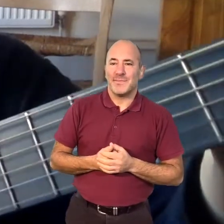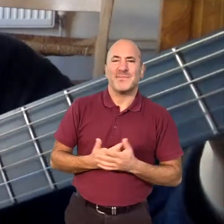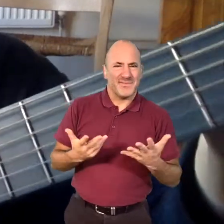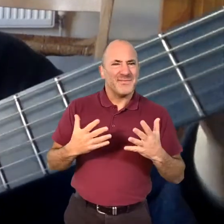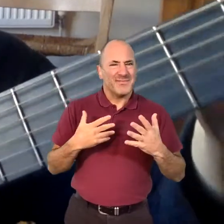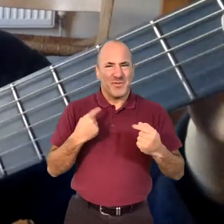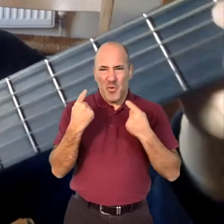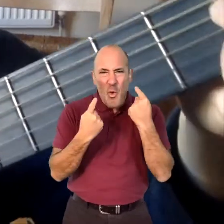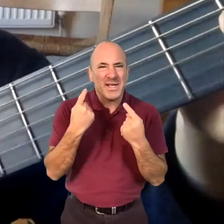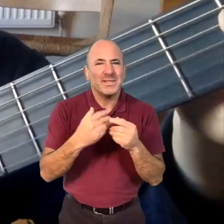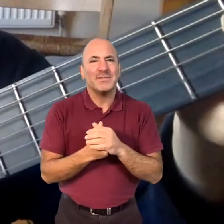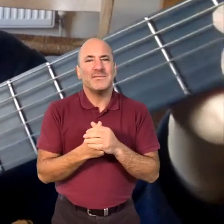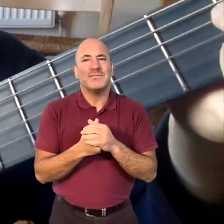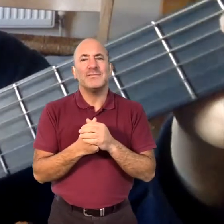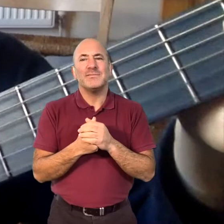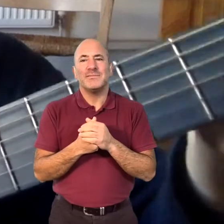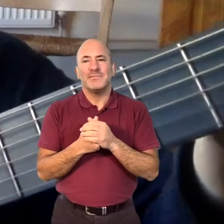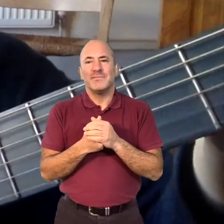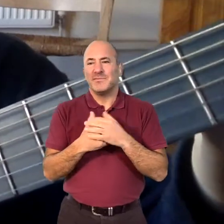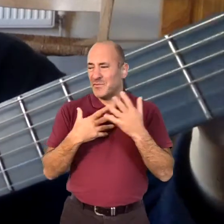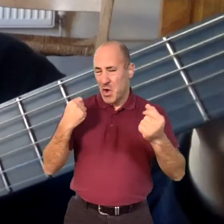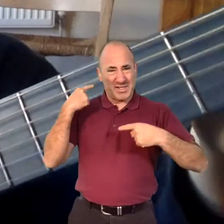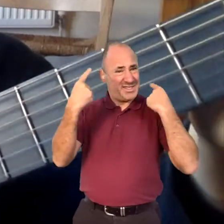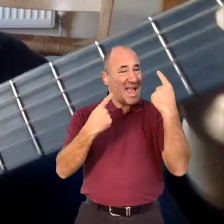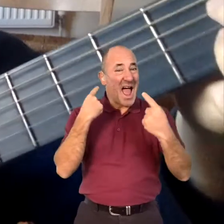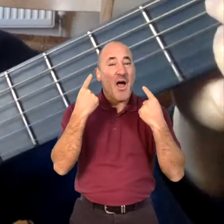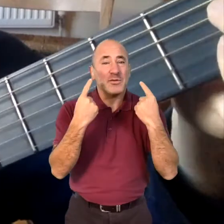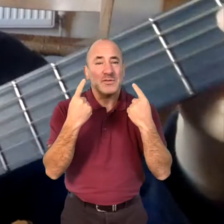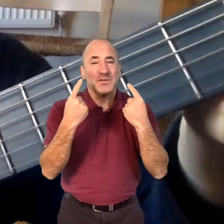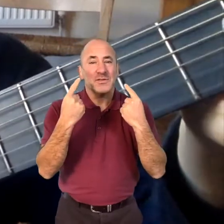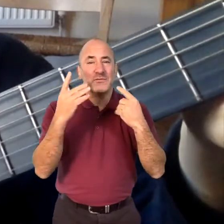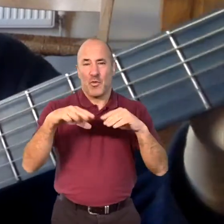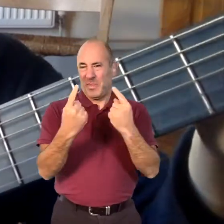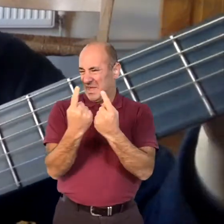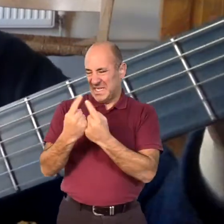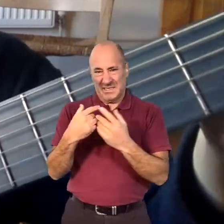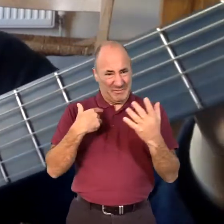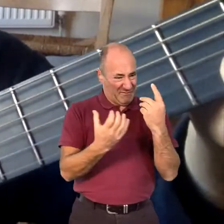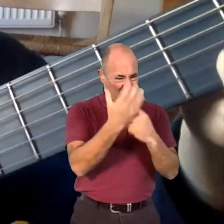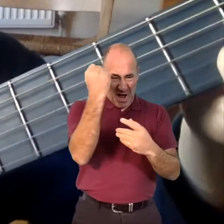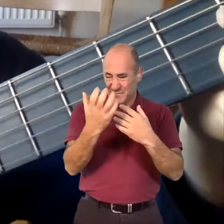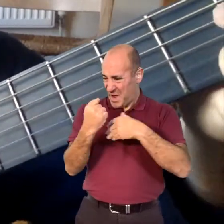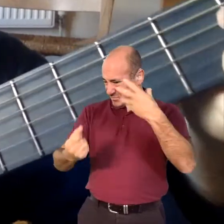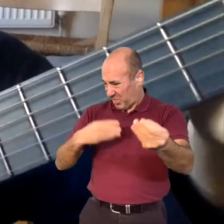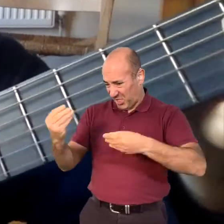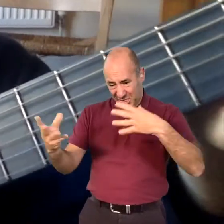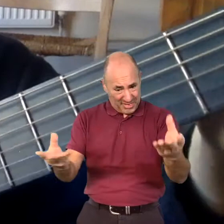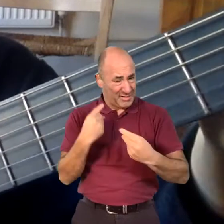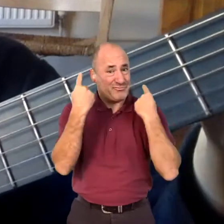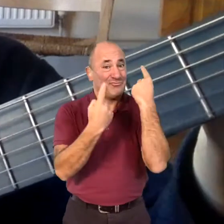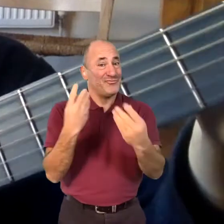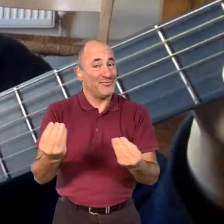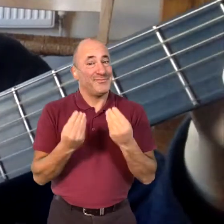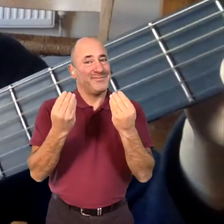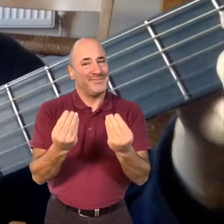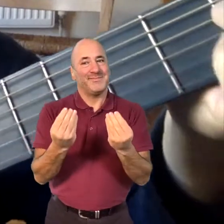Yeah, we've got noises, we've got sounds from the things that we